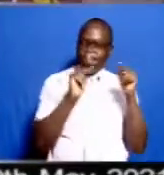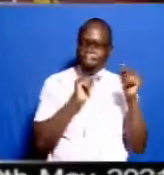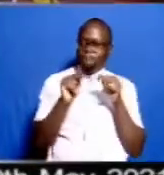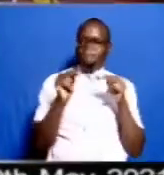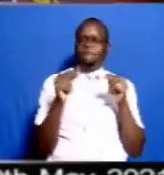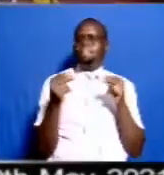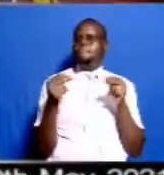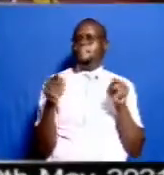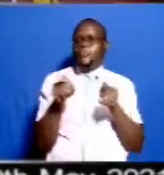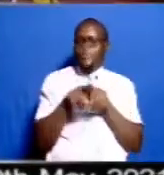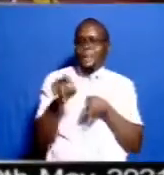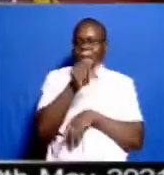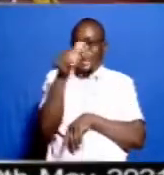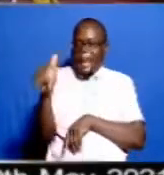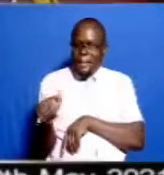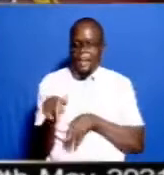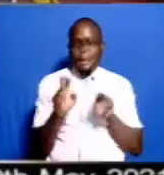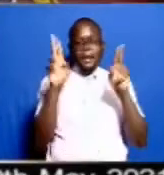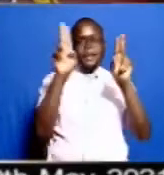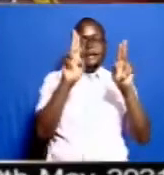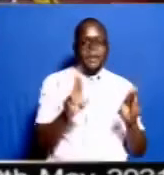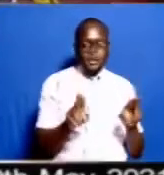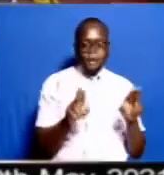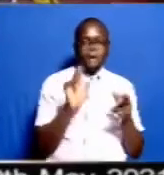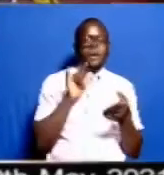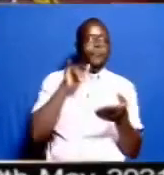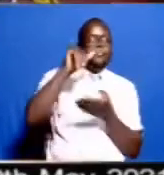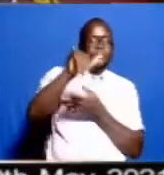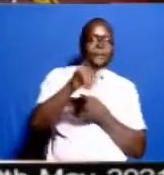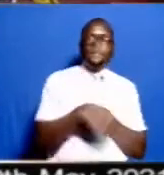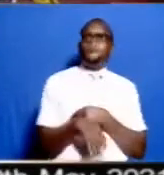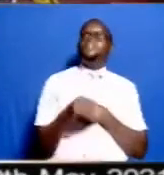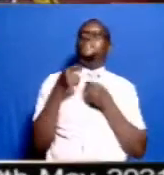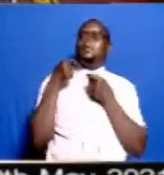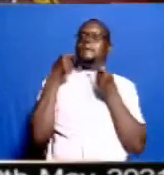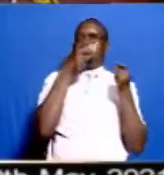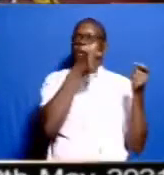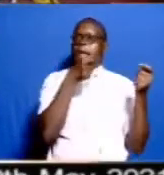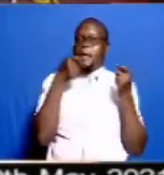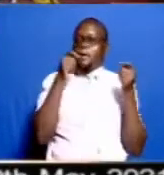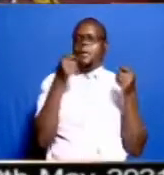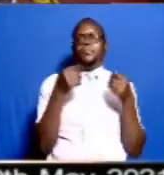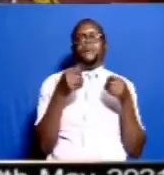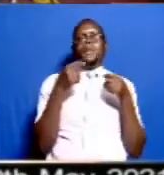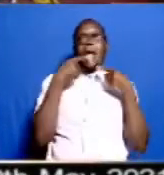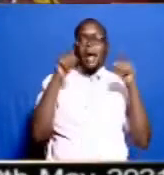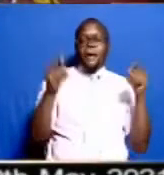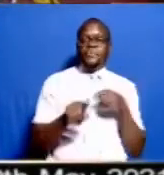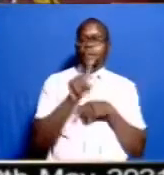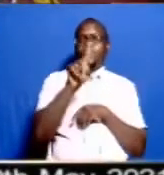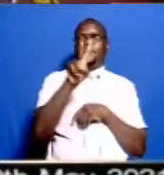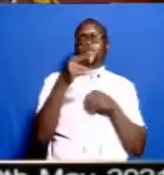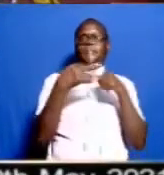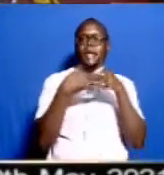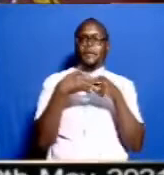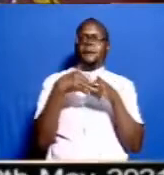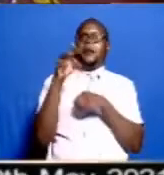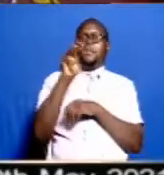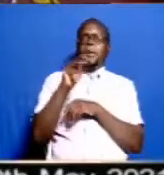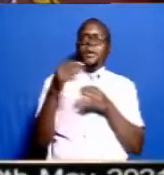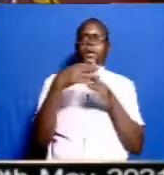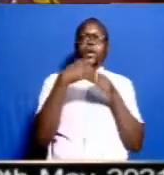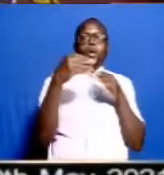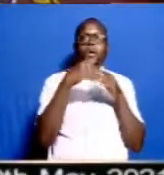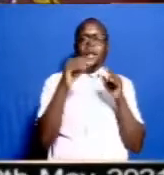other airlines internationally, Senegal has announced $128 million relief for